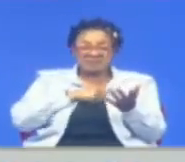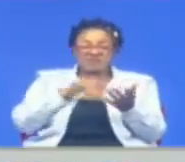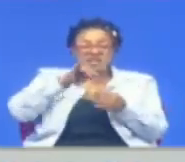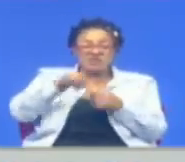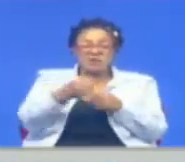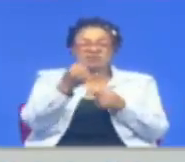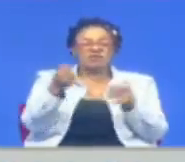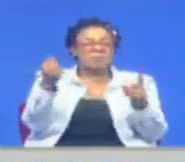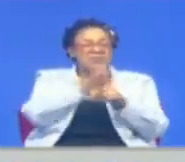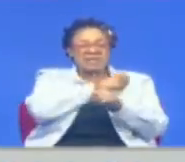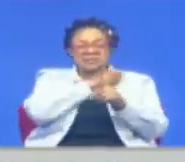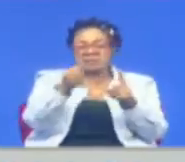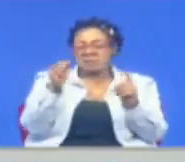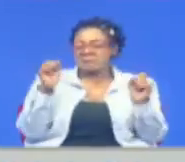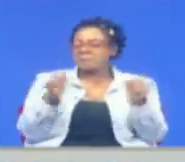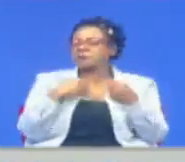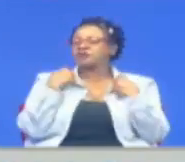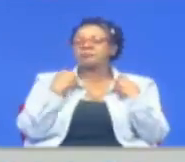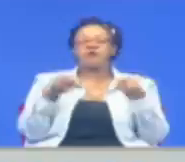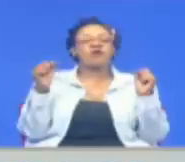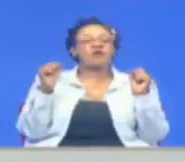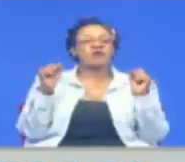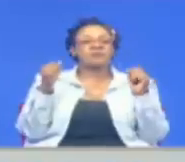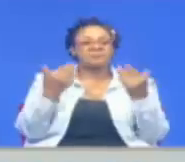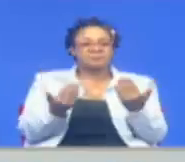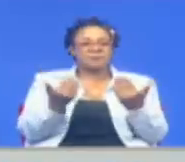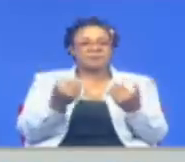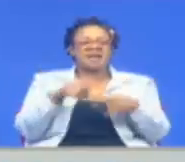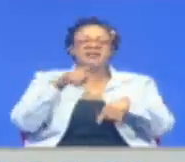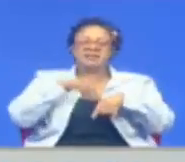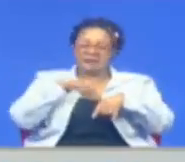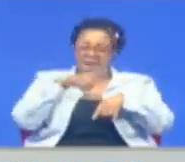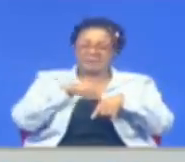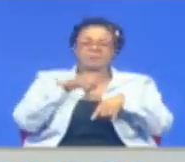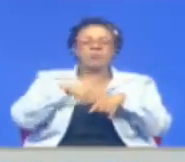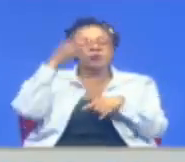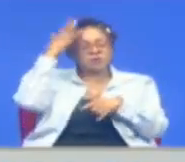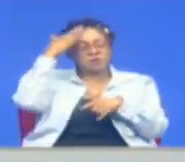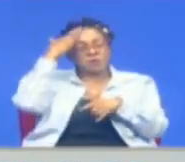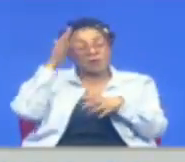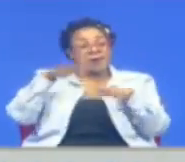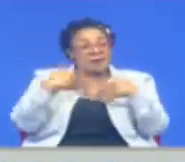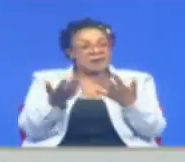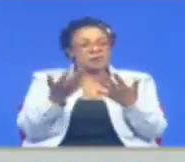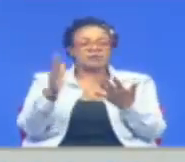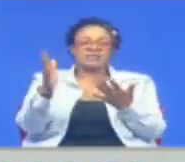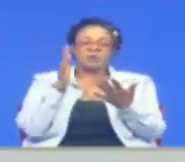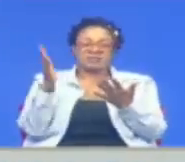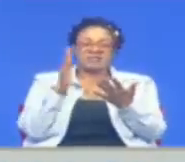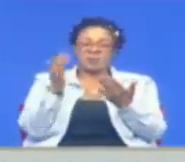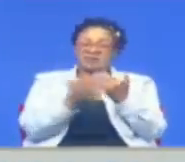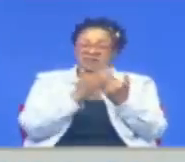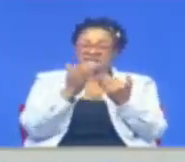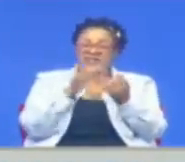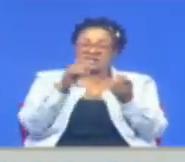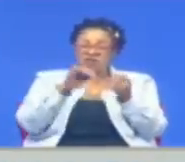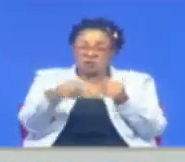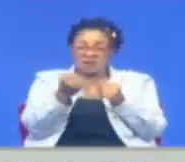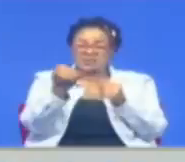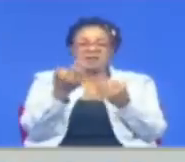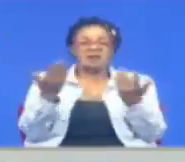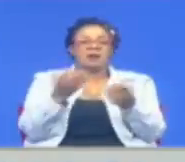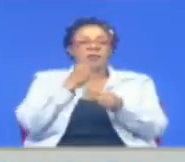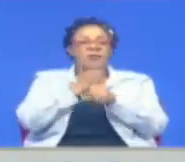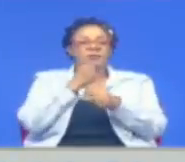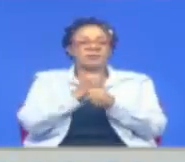meted against them in the past operations. Now, time will tell on how security is going to treat the journalists when they are carrying out operations during and